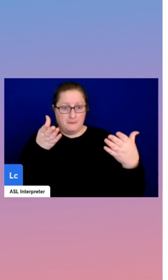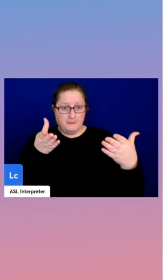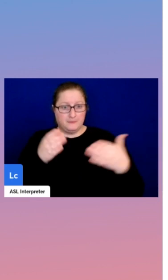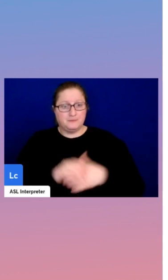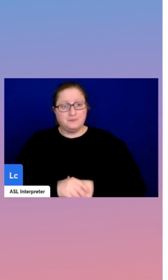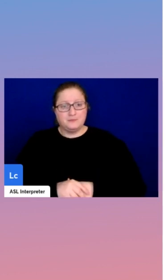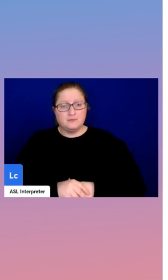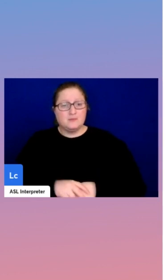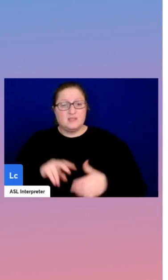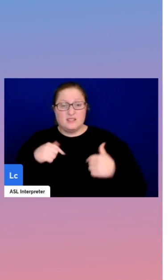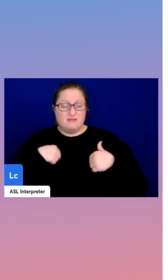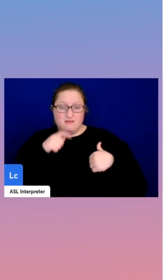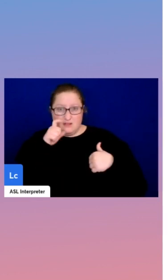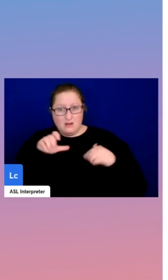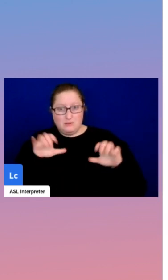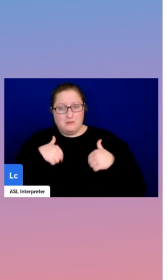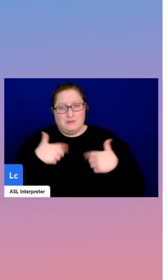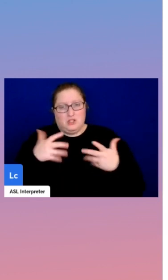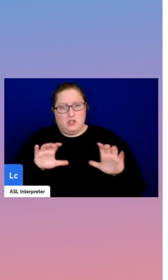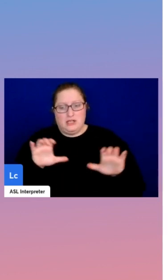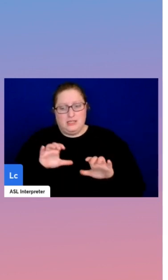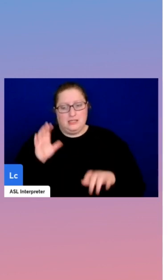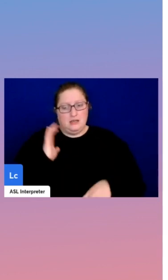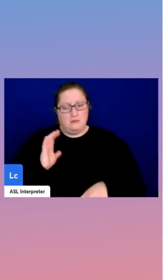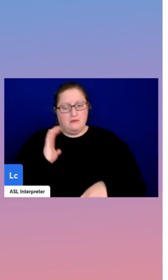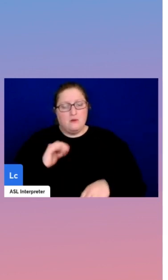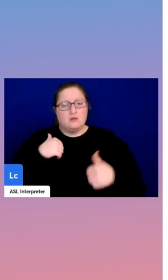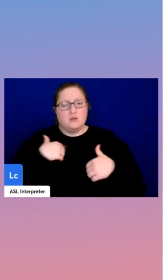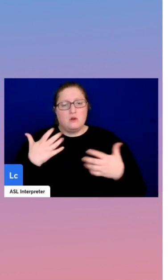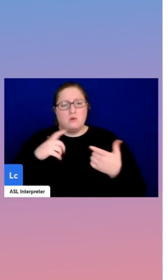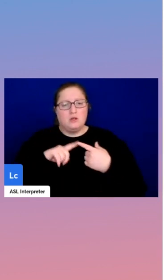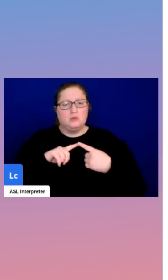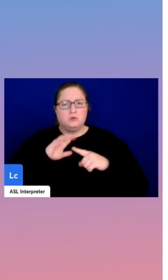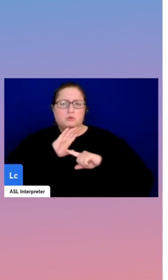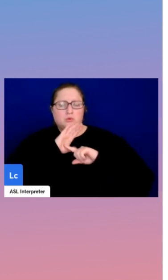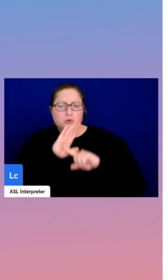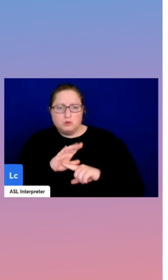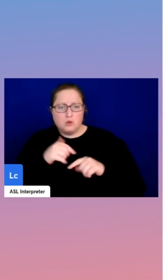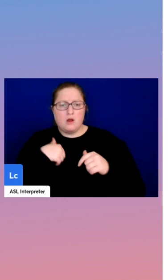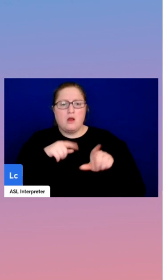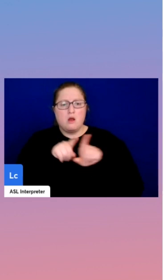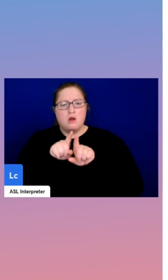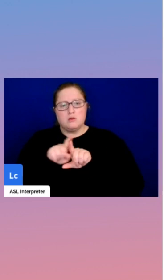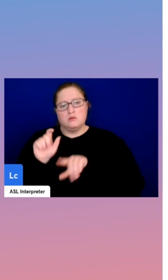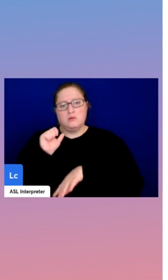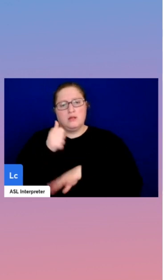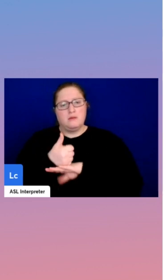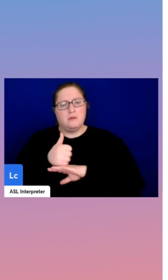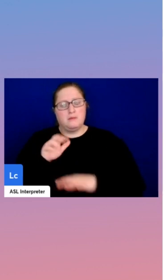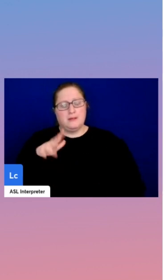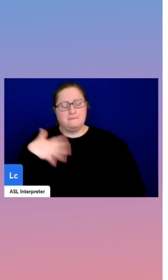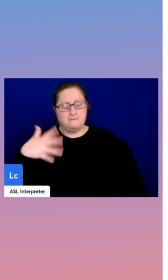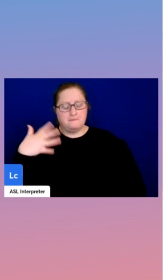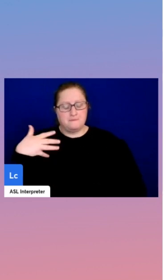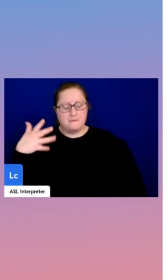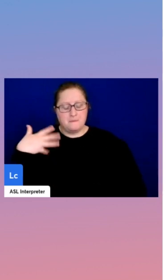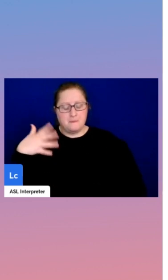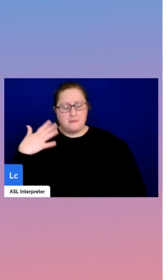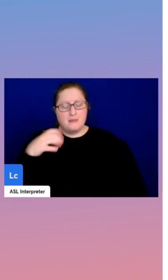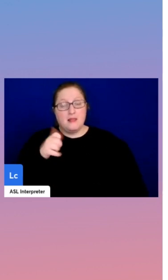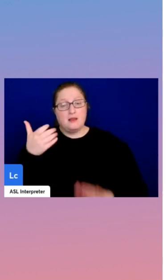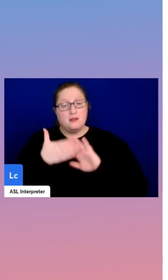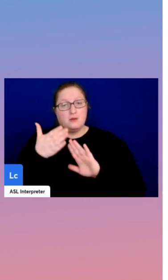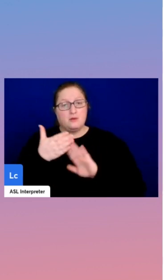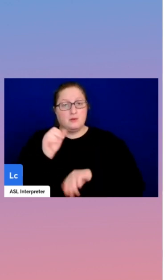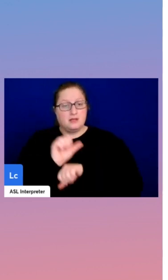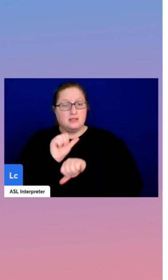for me to do it because I did it already in the past. I just wanted to highlight also that I implemented a another run task, which is